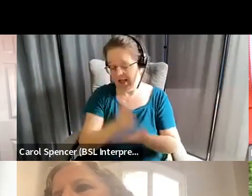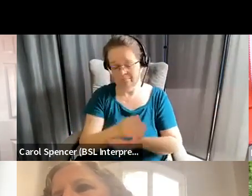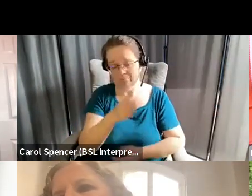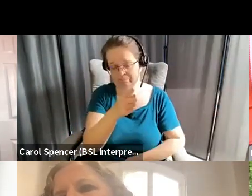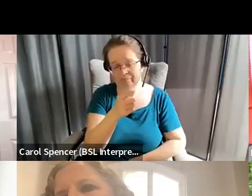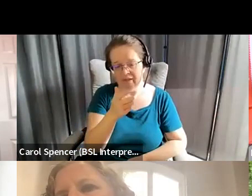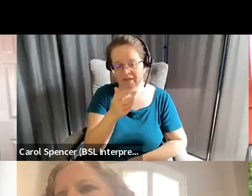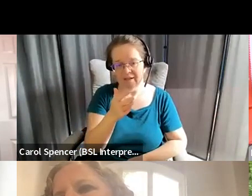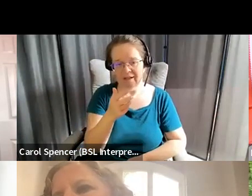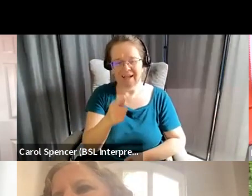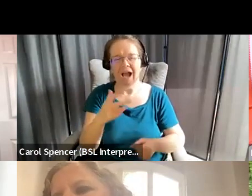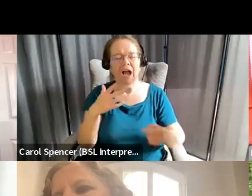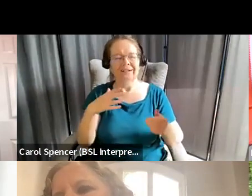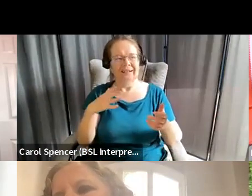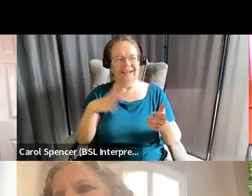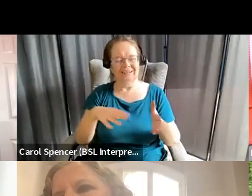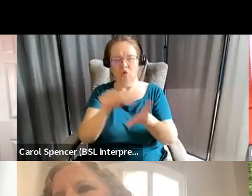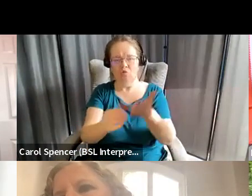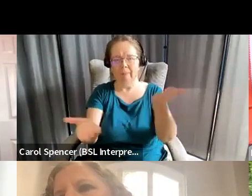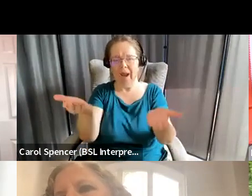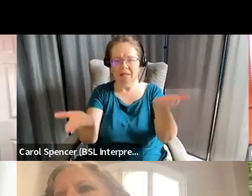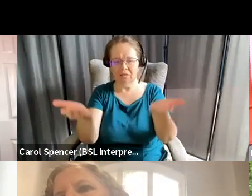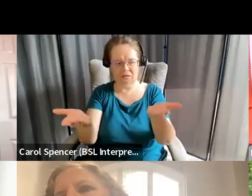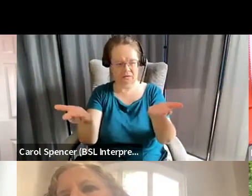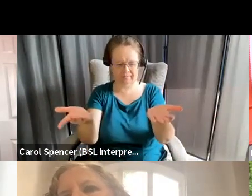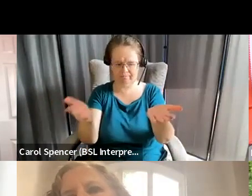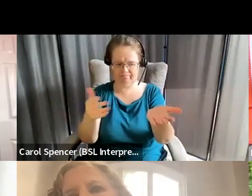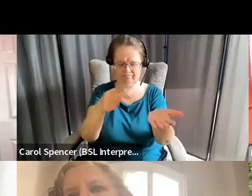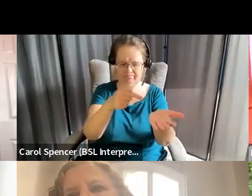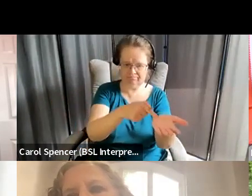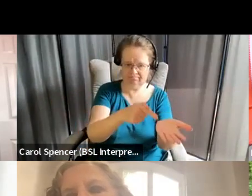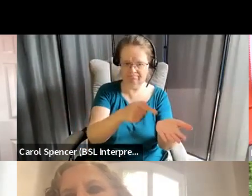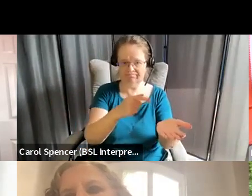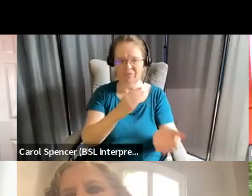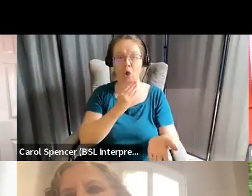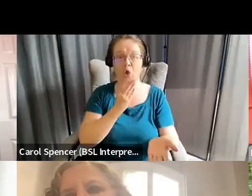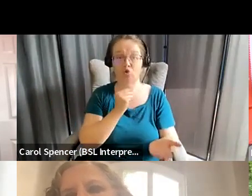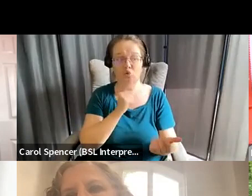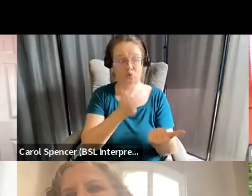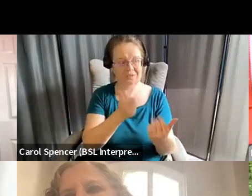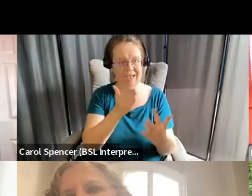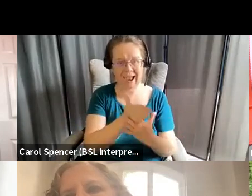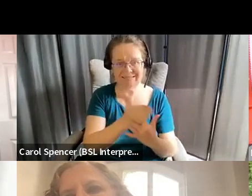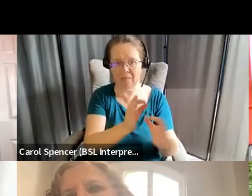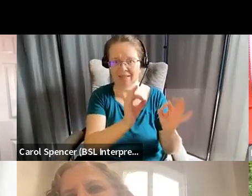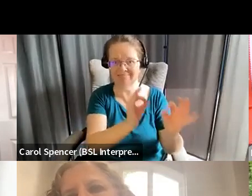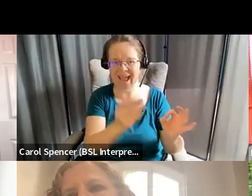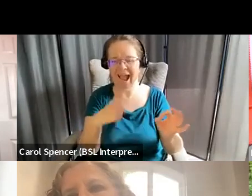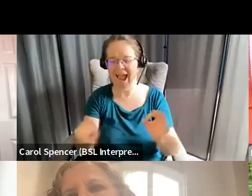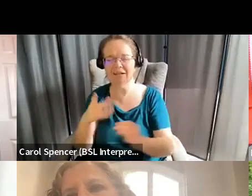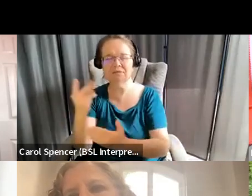It's about finding the balance, I suppose, finding the balance between usability, accessibility, and